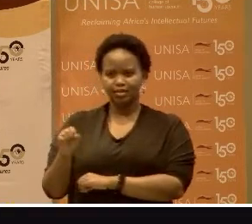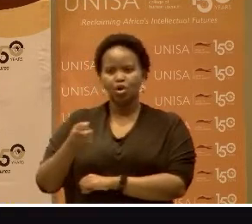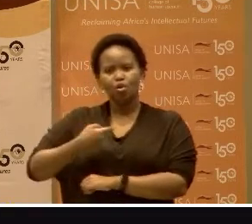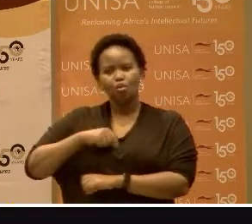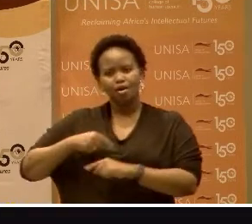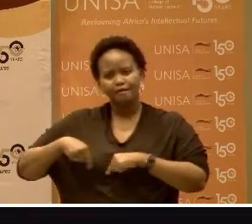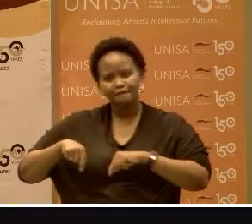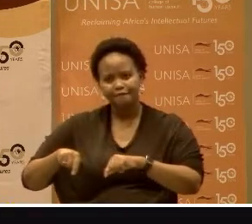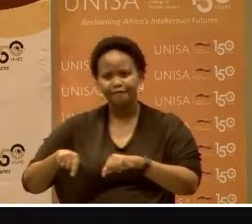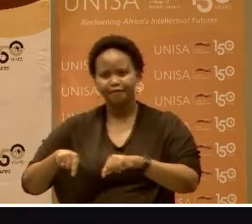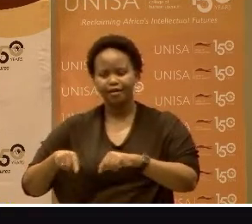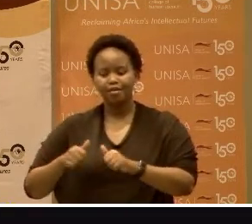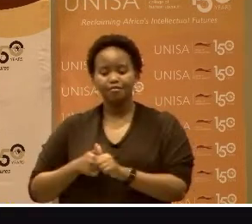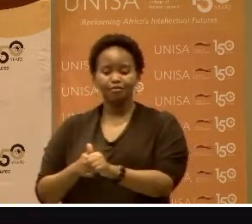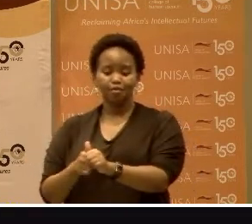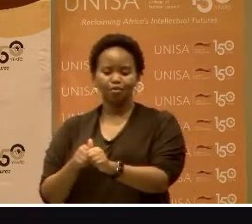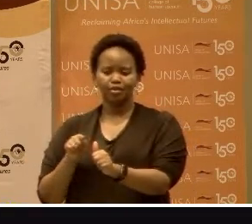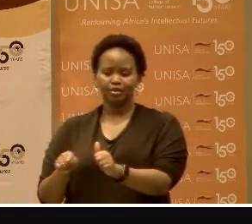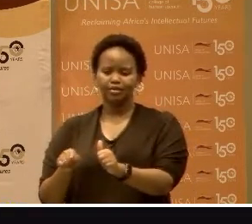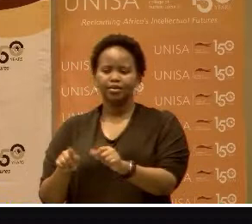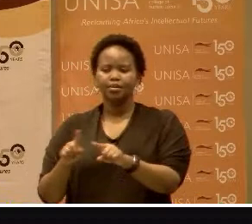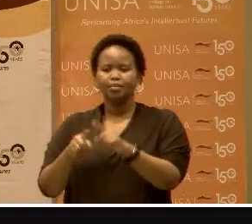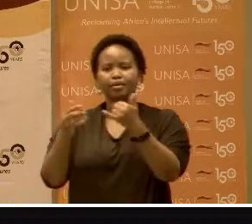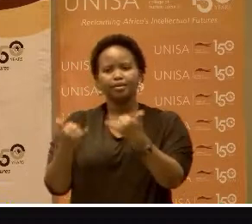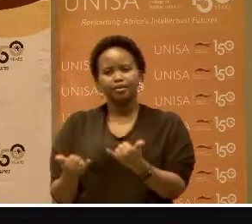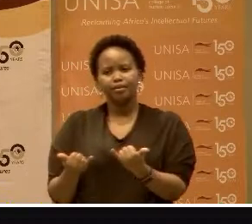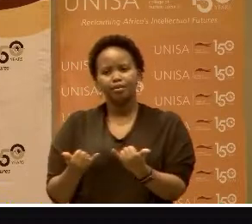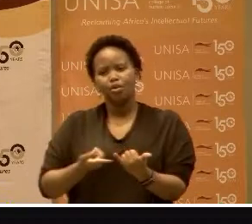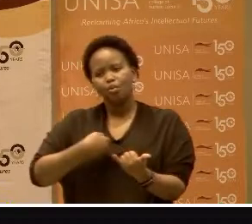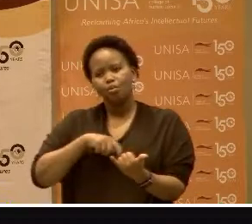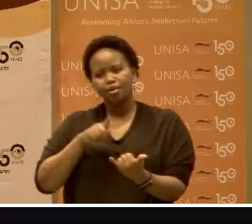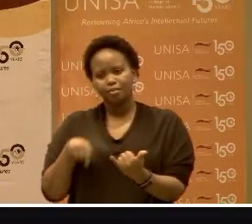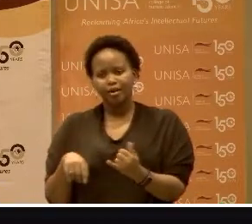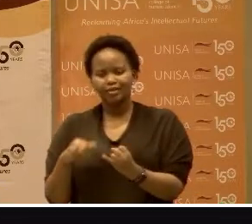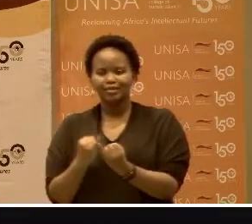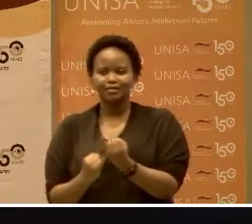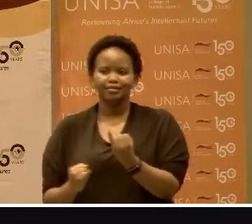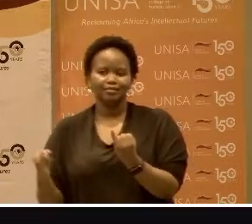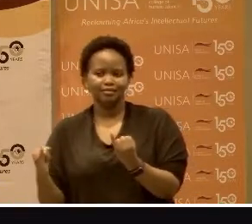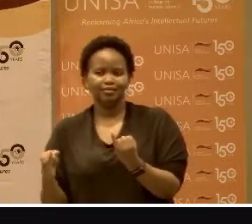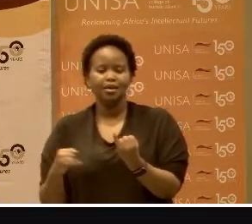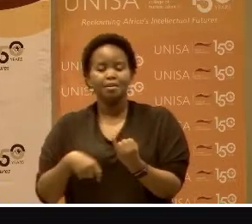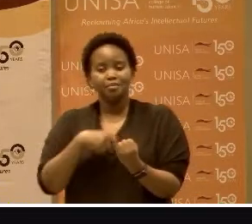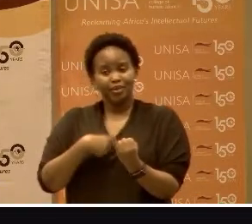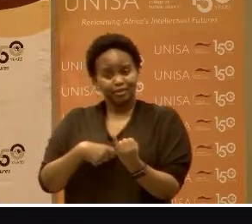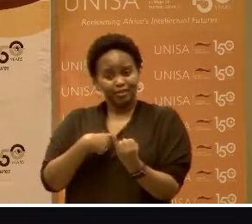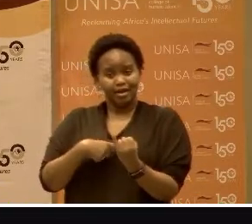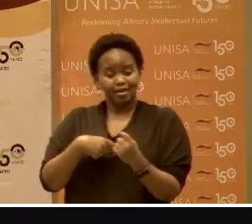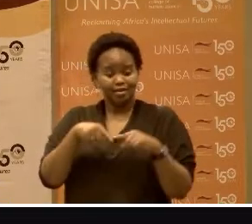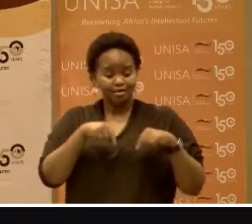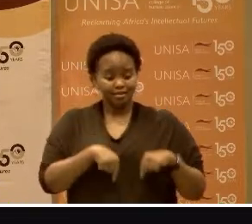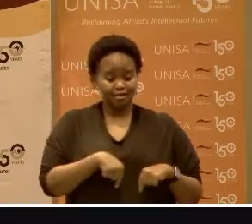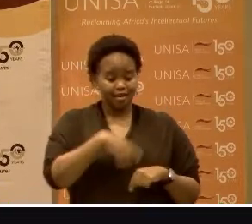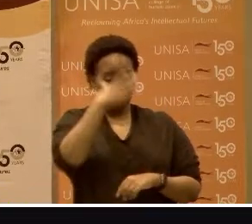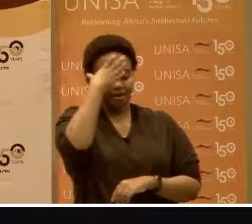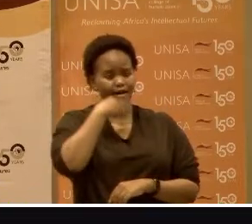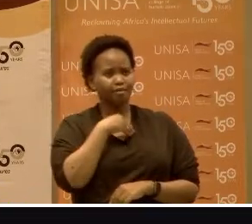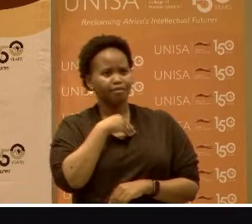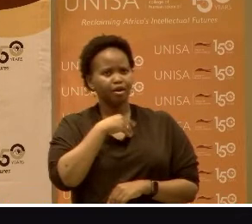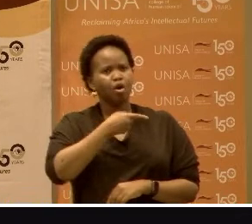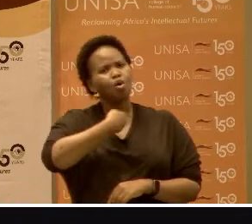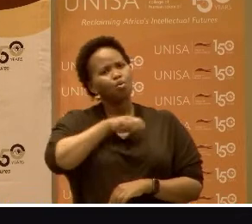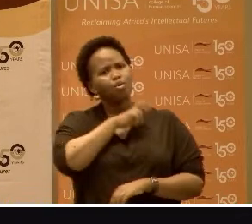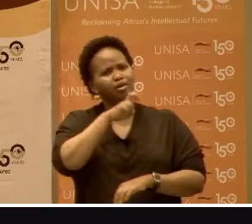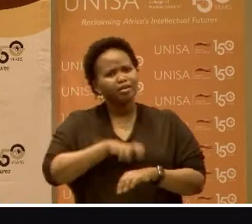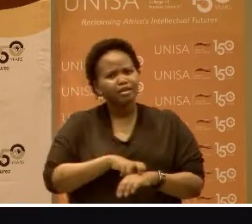of this. Okay? A global South society, especially in Africa, we need to free ourselves from